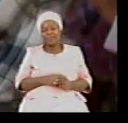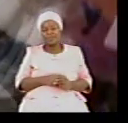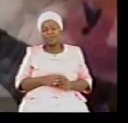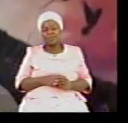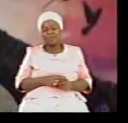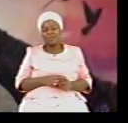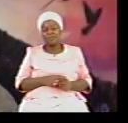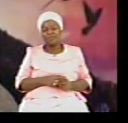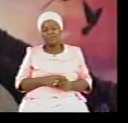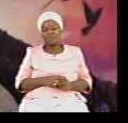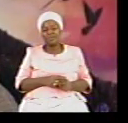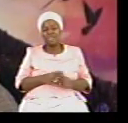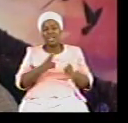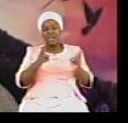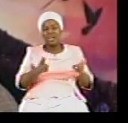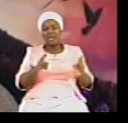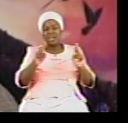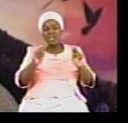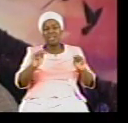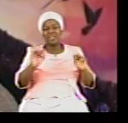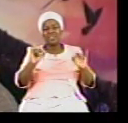Anemia, be healed.